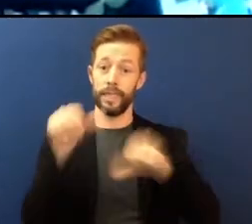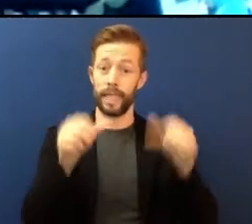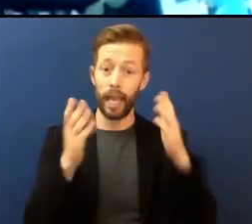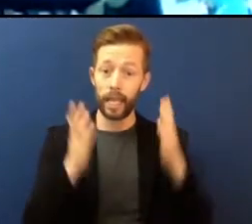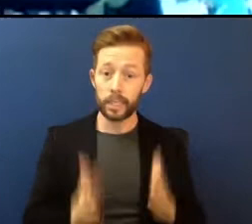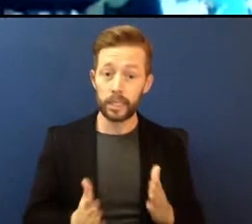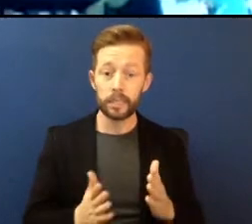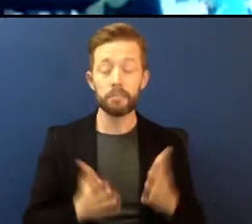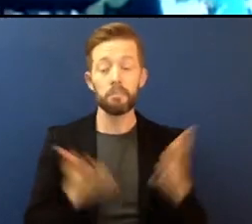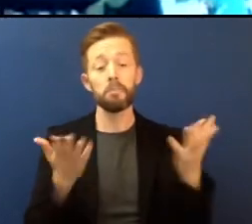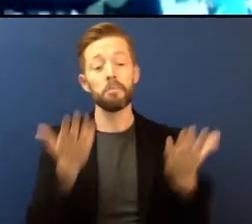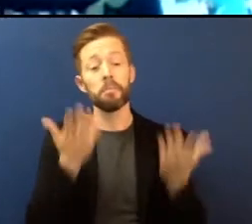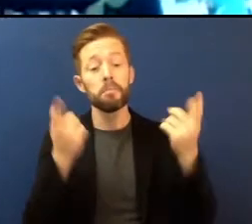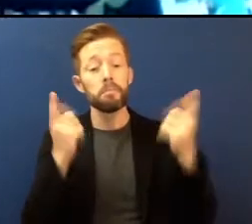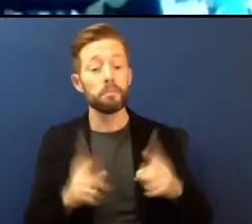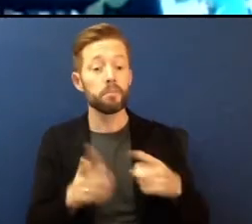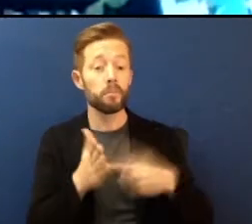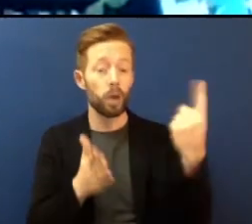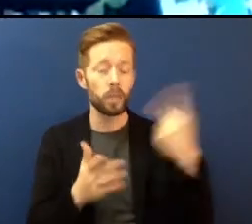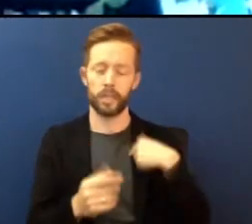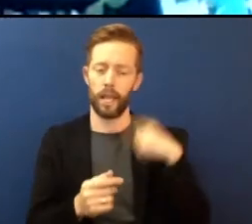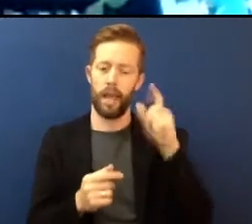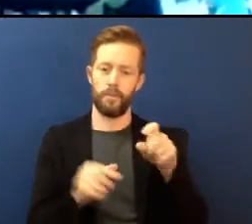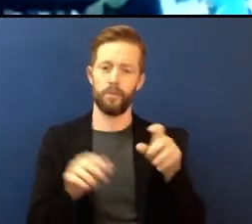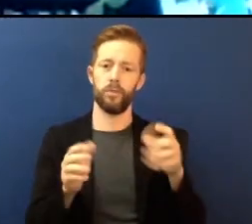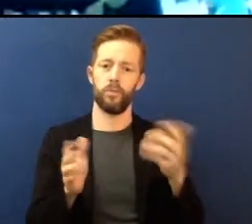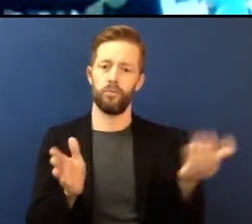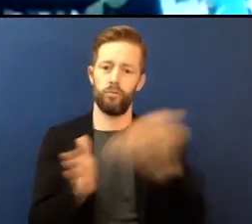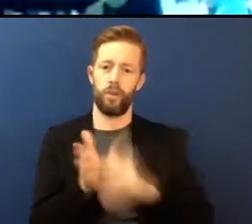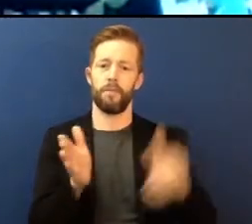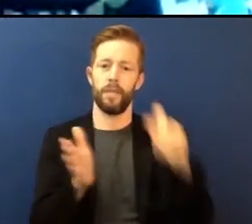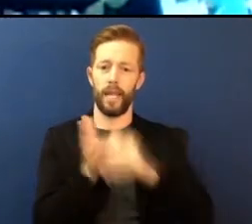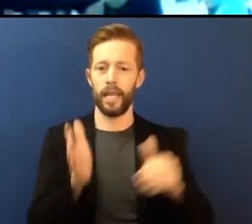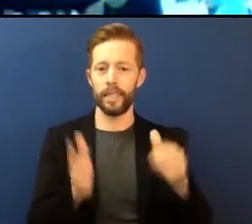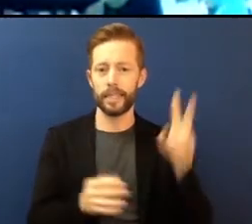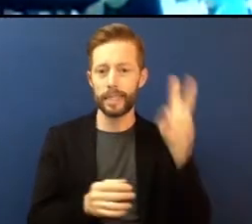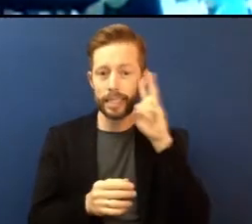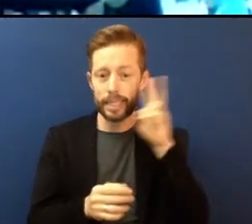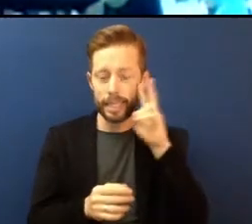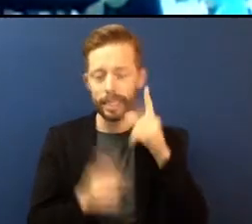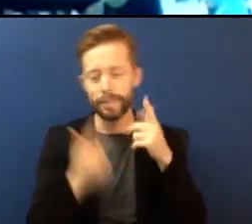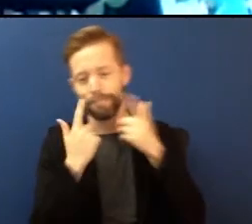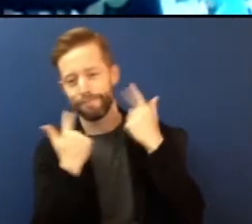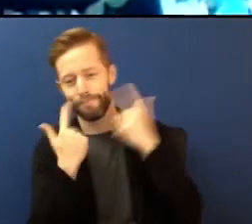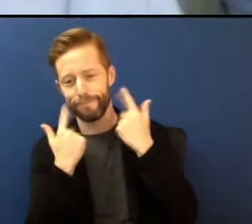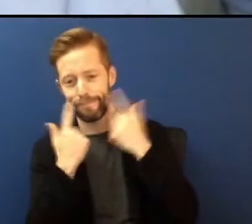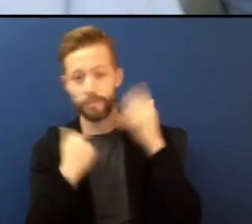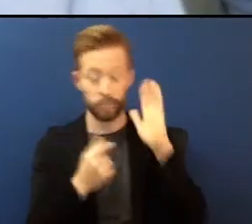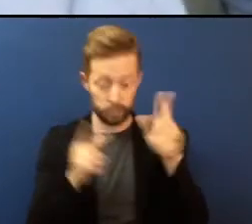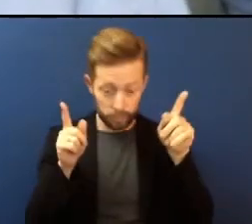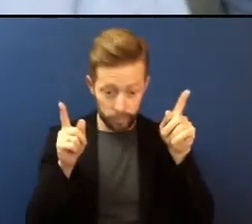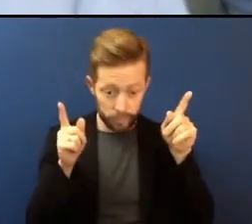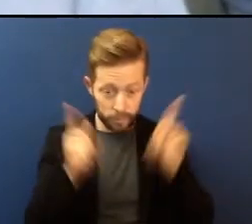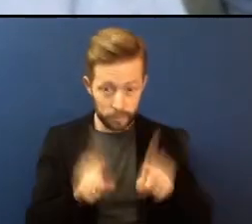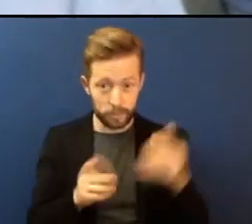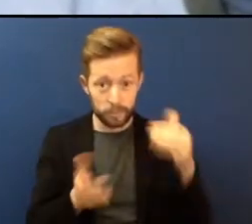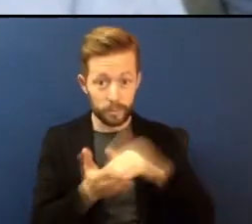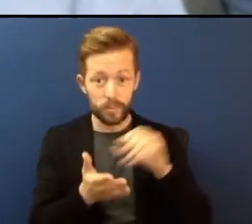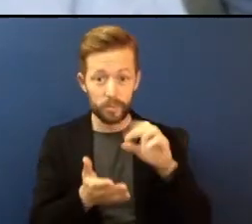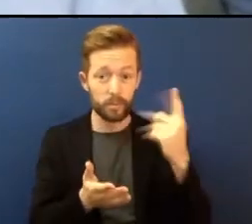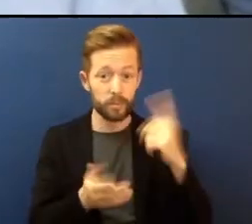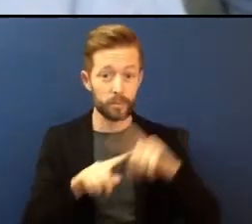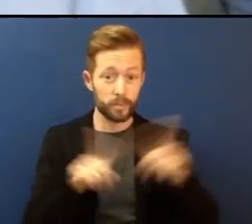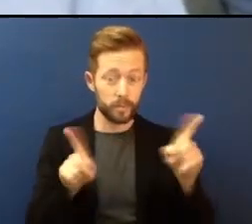a good scientist, the infant says, well, maybe that just happened once. I need to replicate. You need to try that again to see if it's going to do the same thing or something